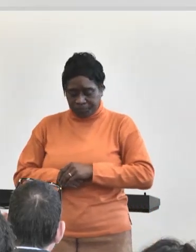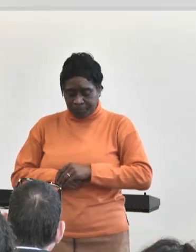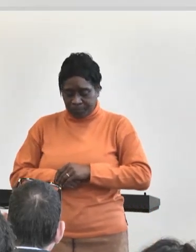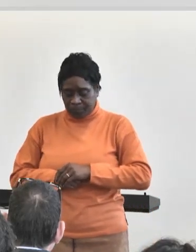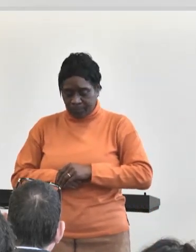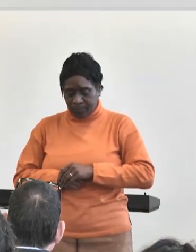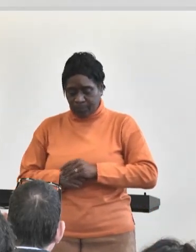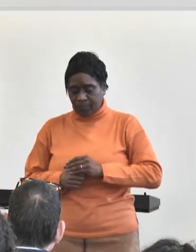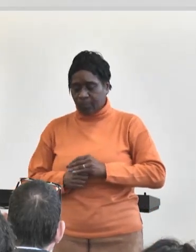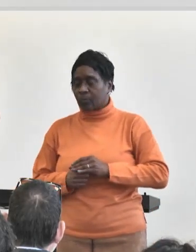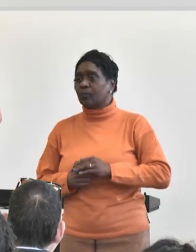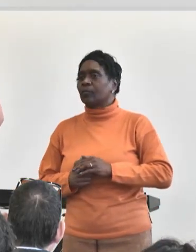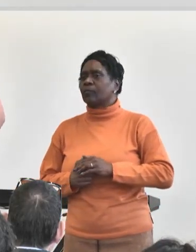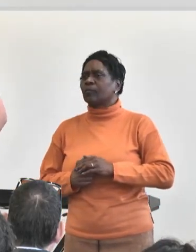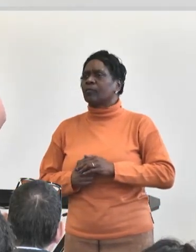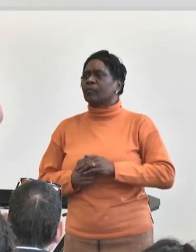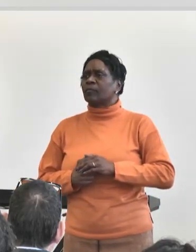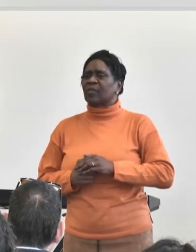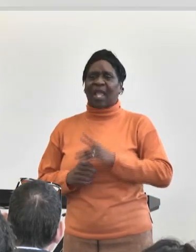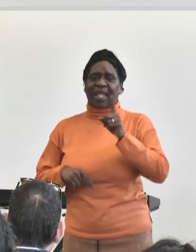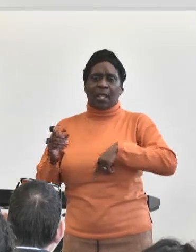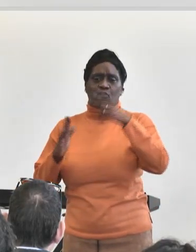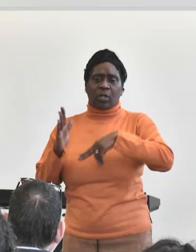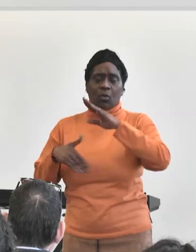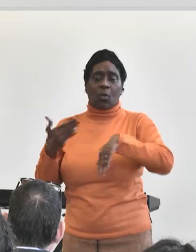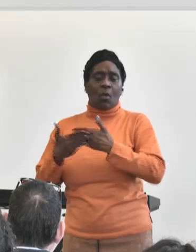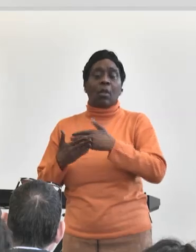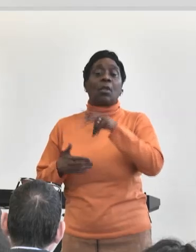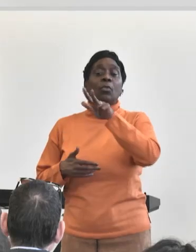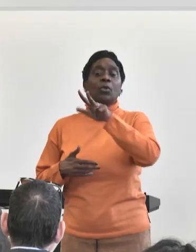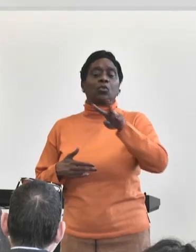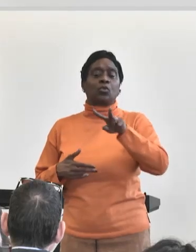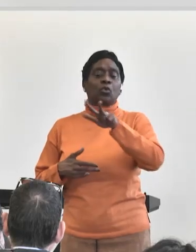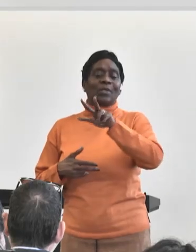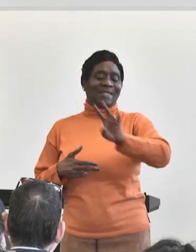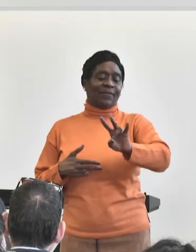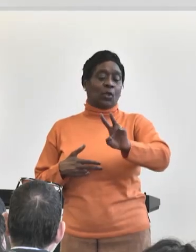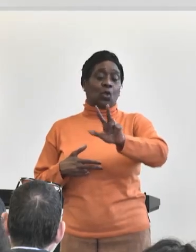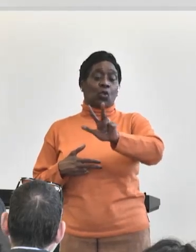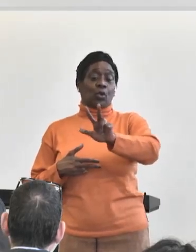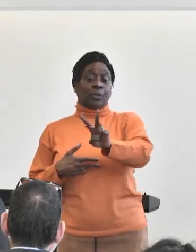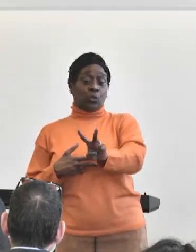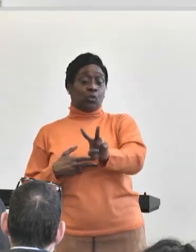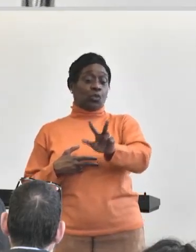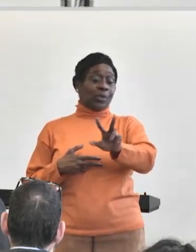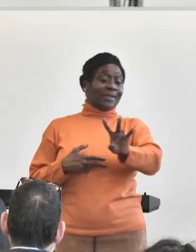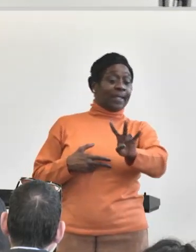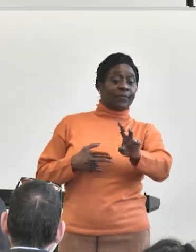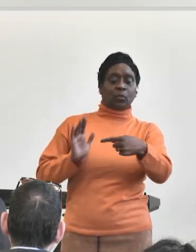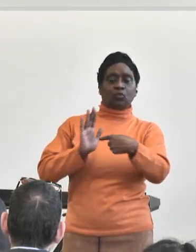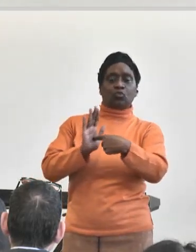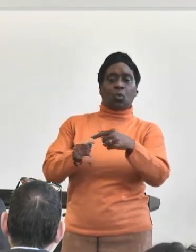el comprometerse. We won't read it all, but in verses 32 through 37, vamos a leer el 32 al 37. It showed